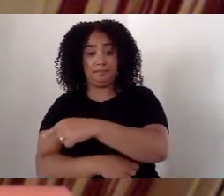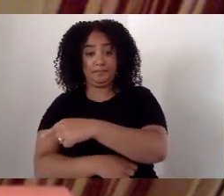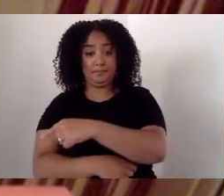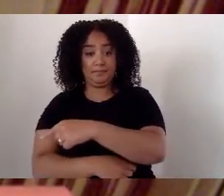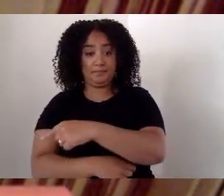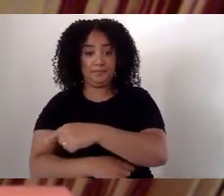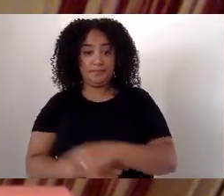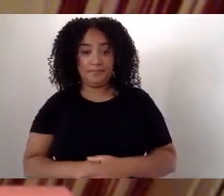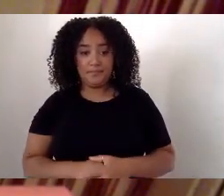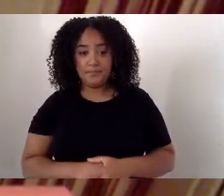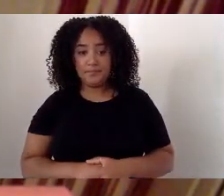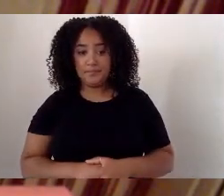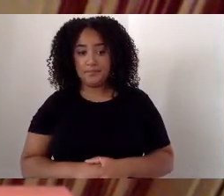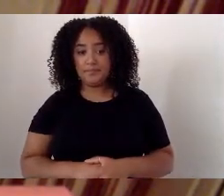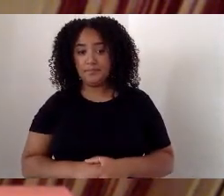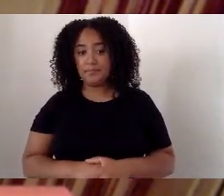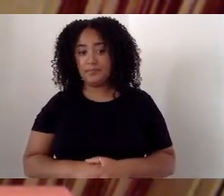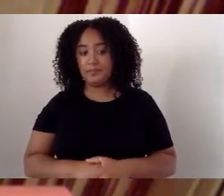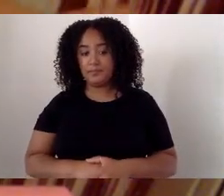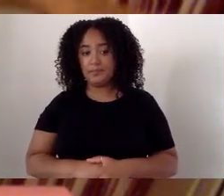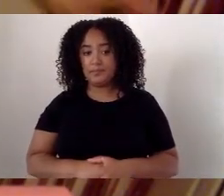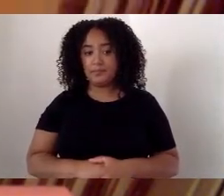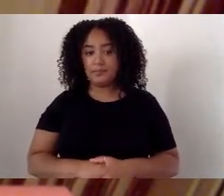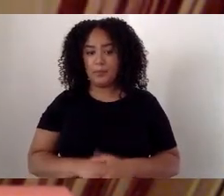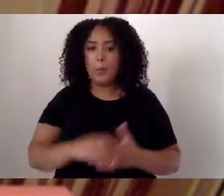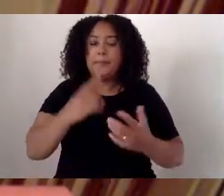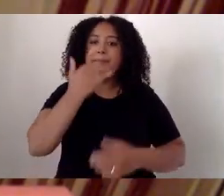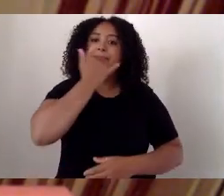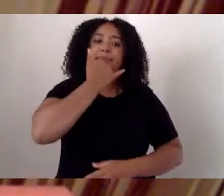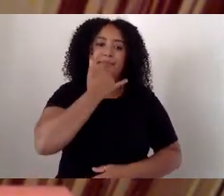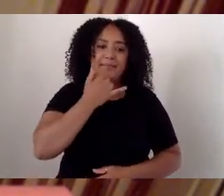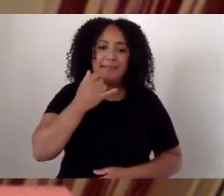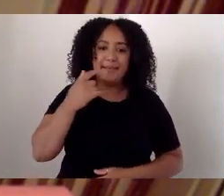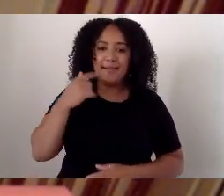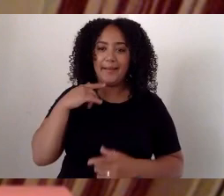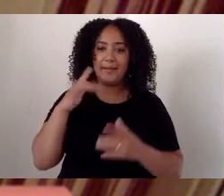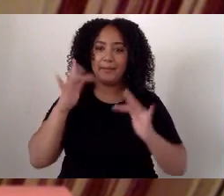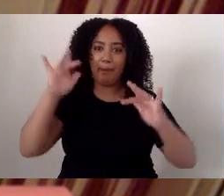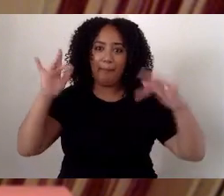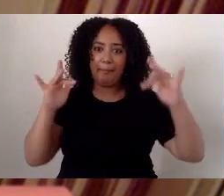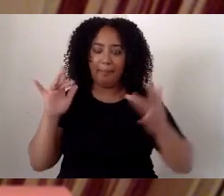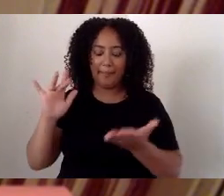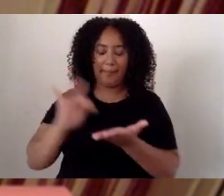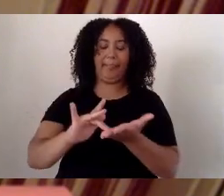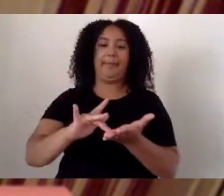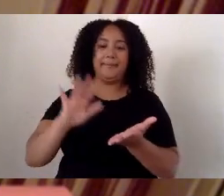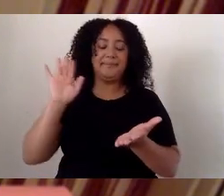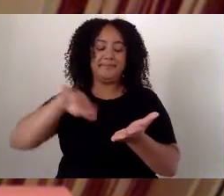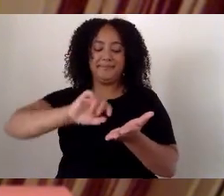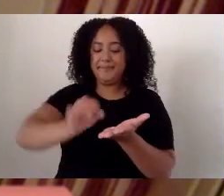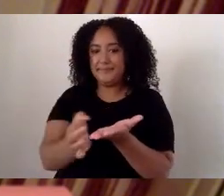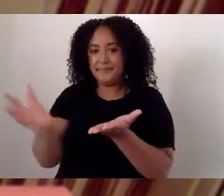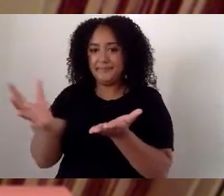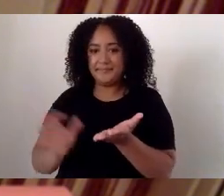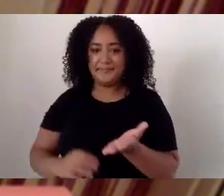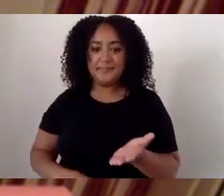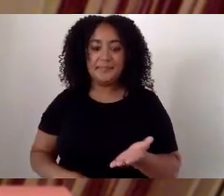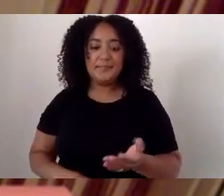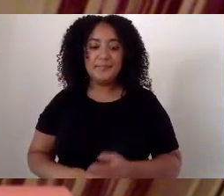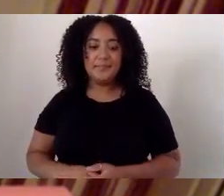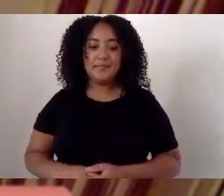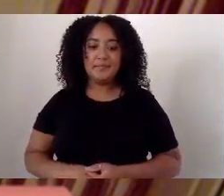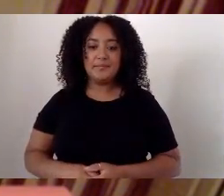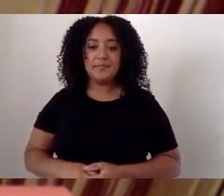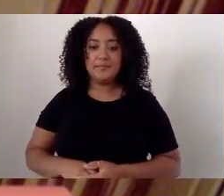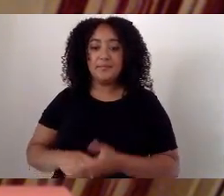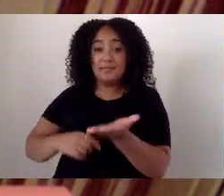Again, grab your glue gun. Oh, I got some confetti on it. And we're gonna pipe some glue right along